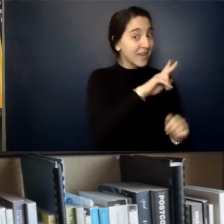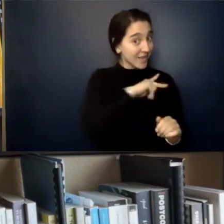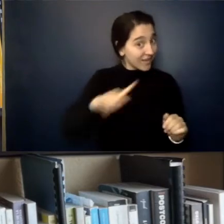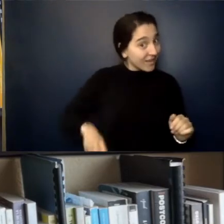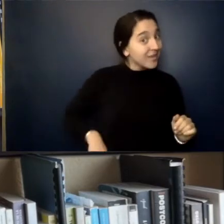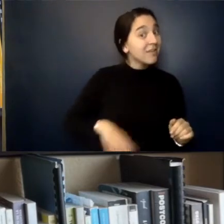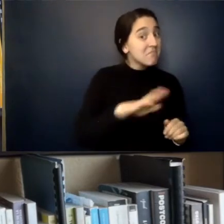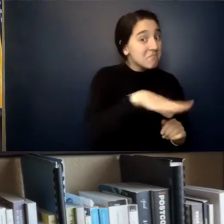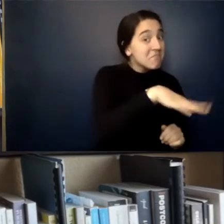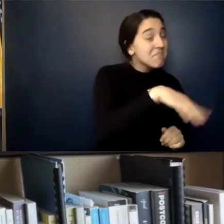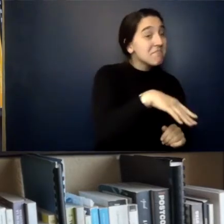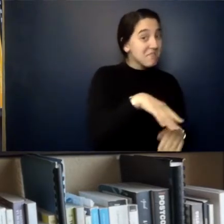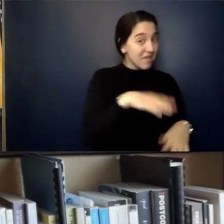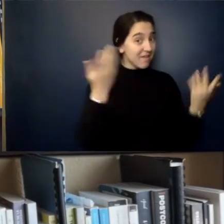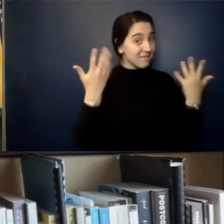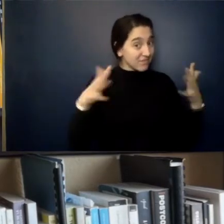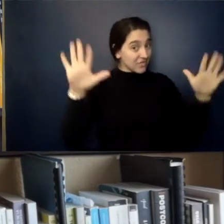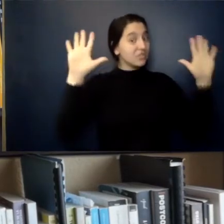outside the city